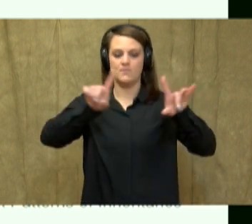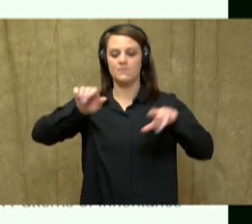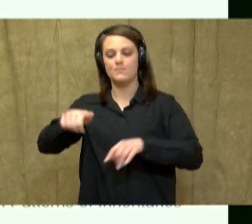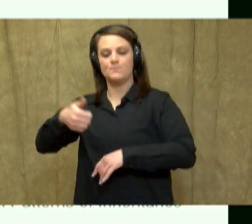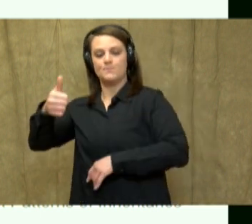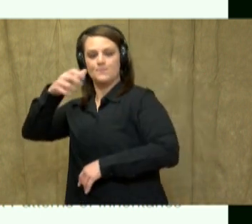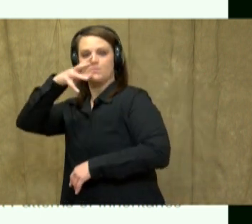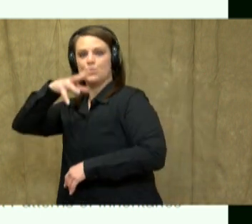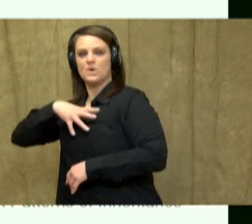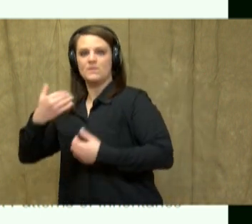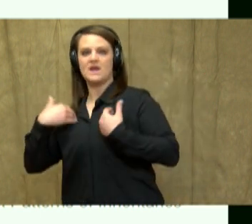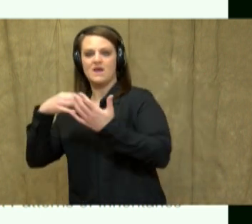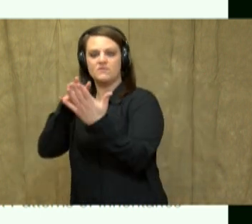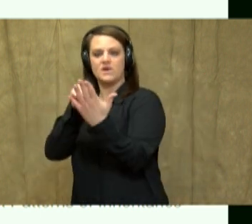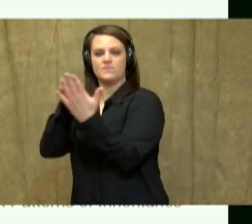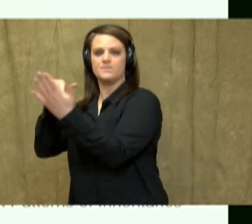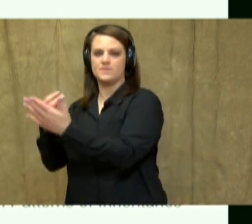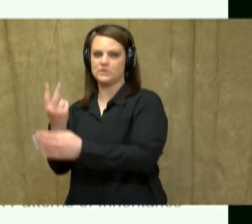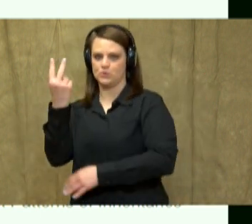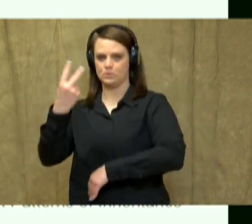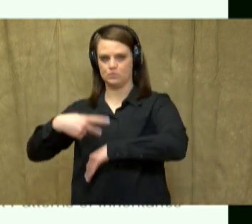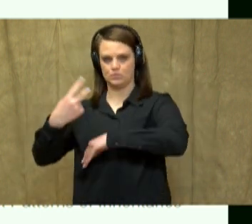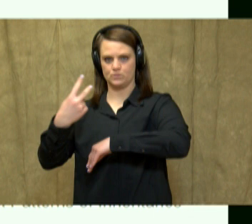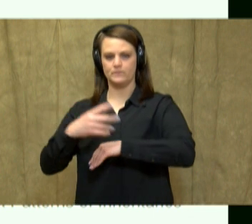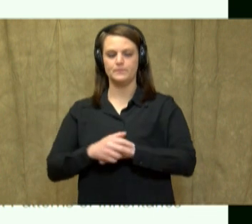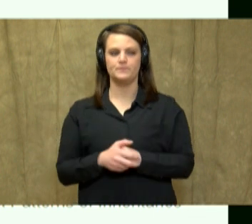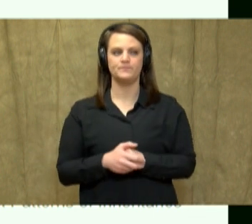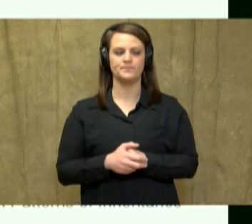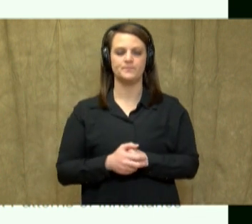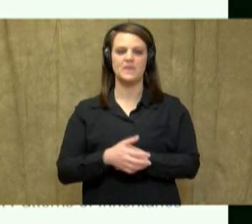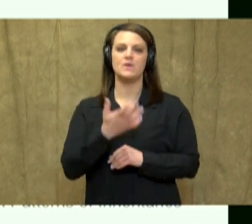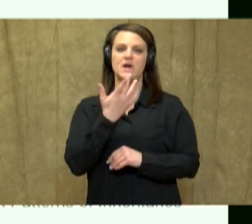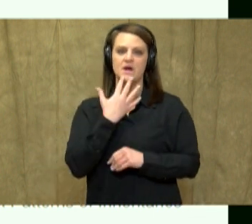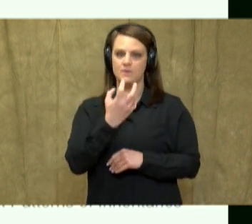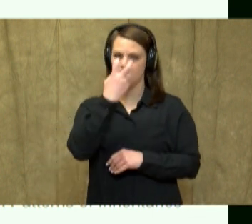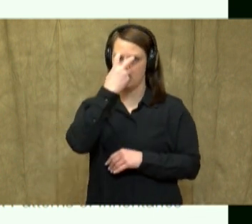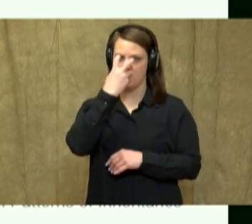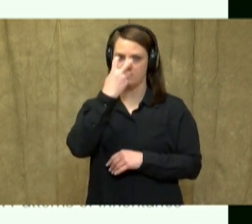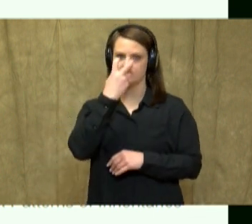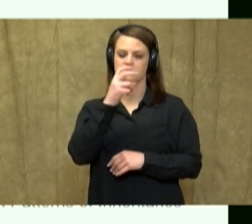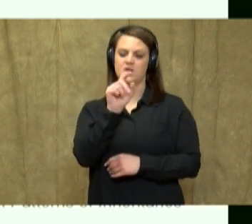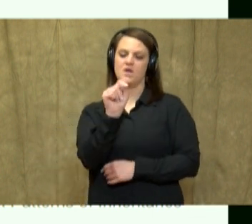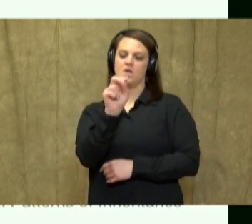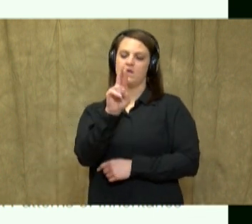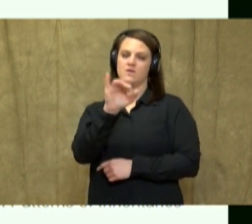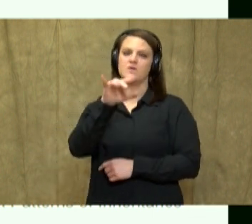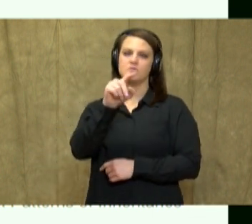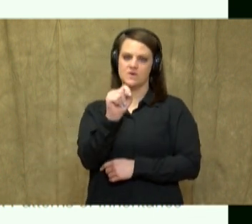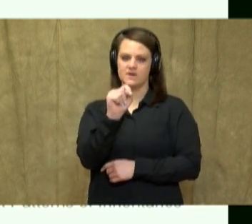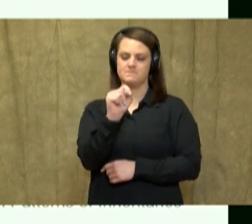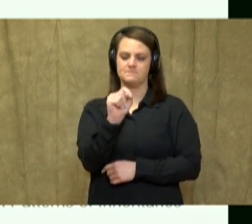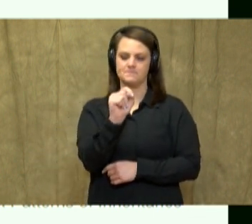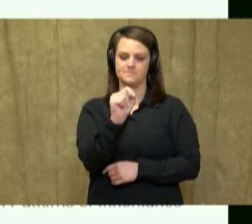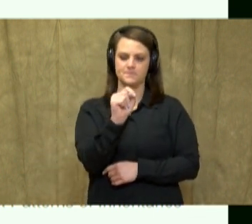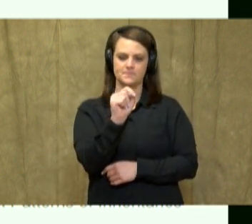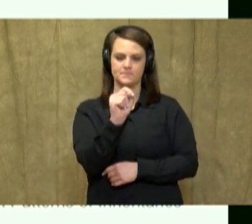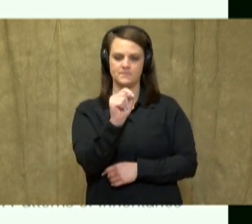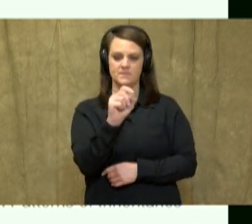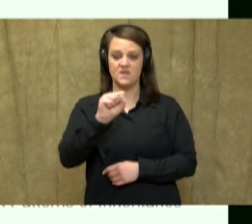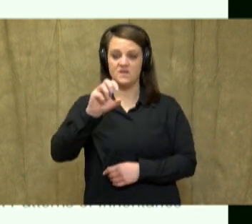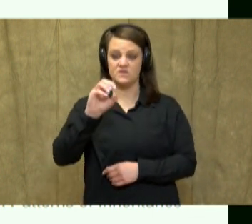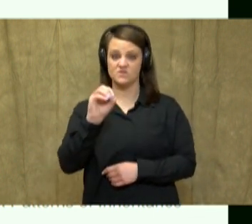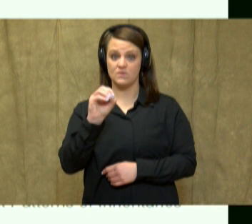have 2 copies. So, color blindness is one of these traits. As we already, if you're